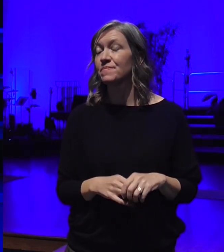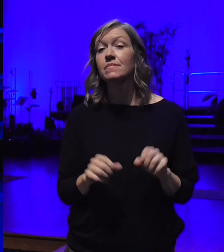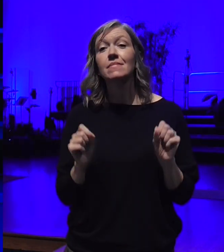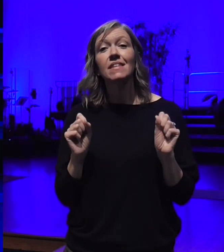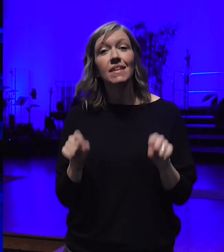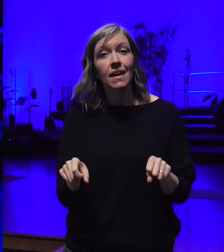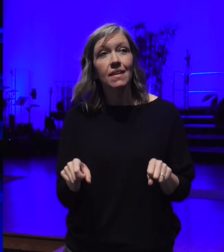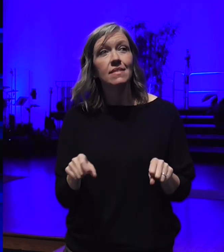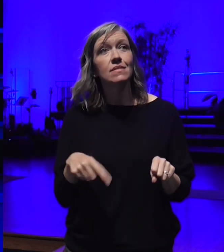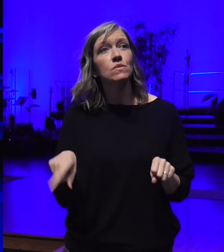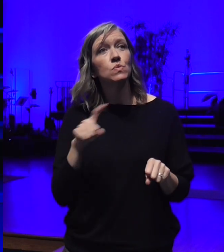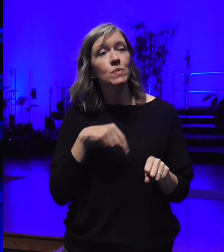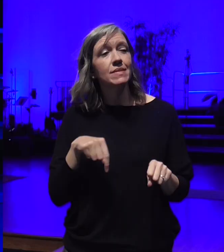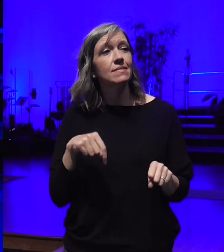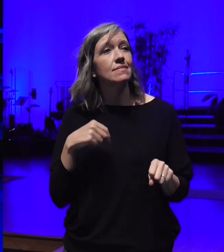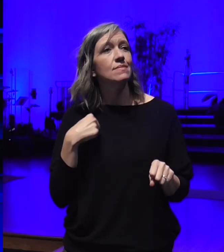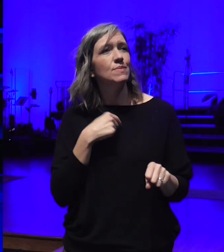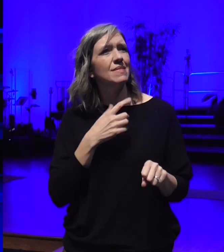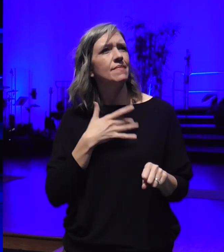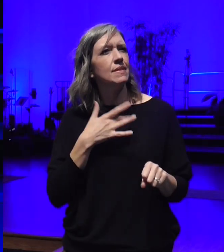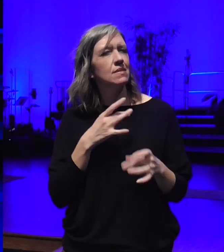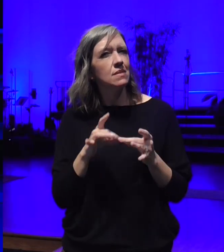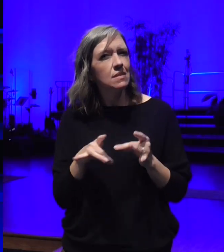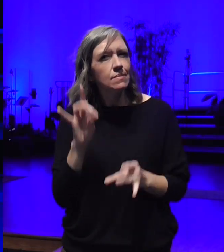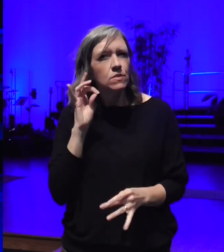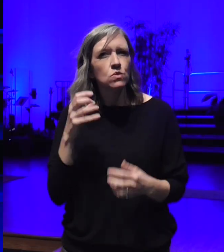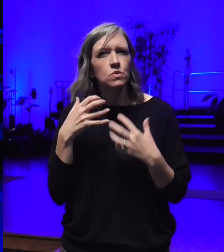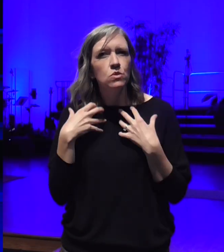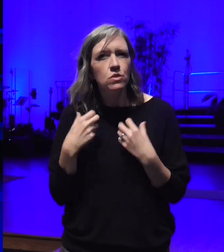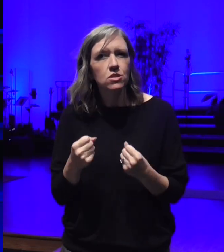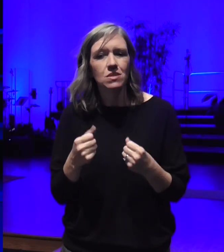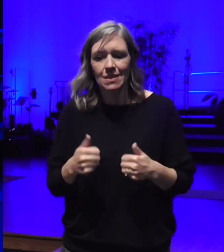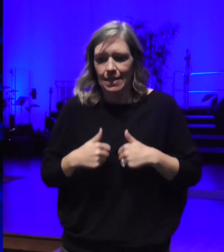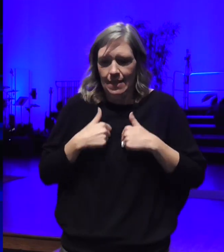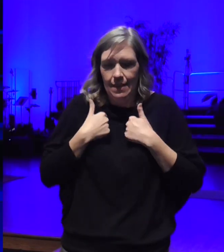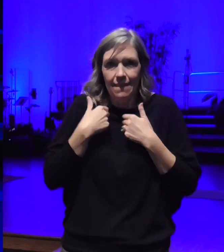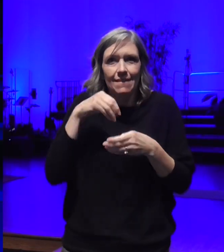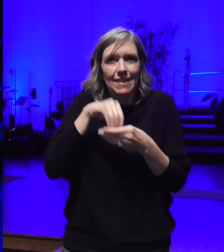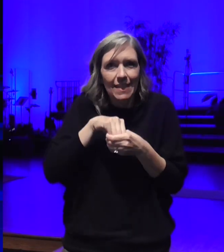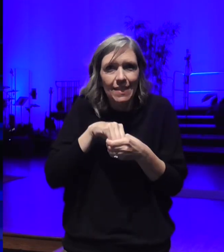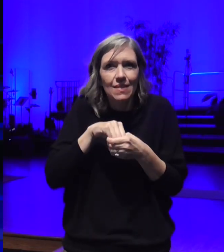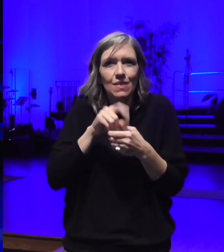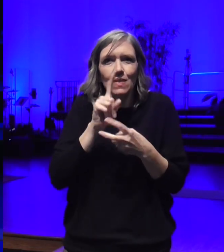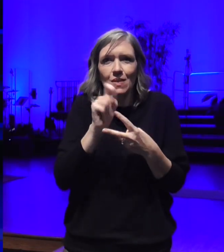But can we be spiritually courageous to live in the questions together?